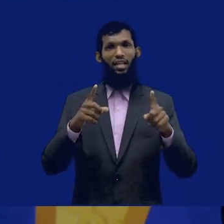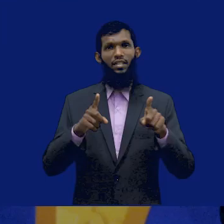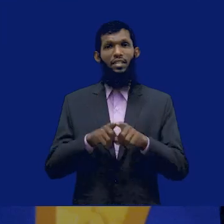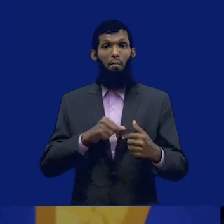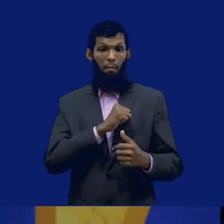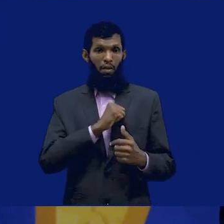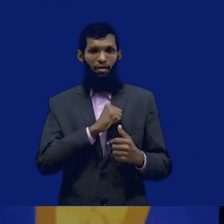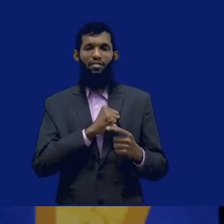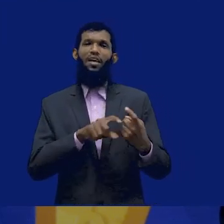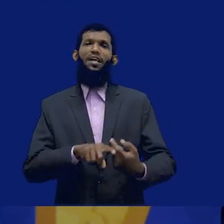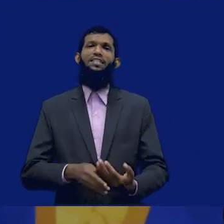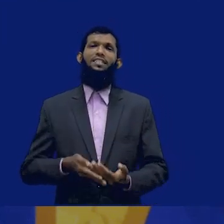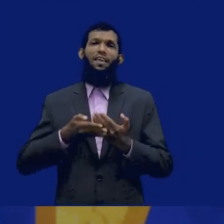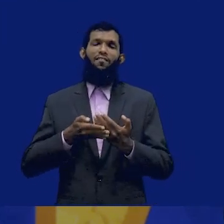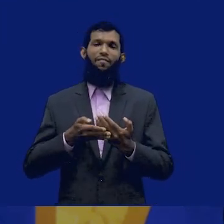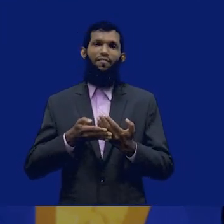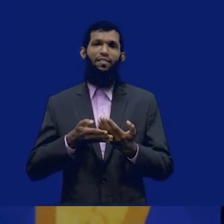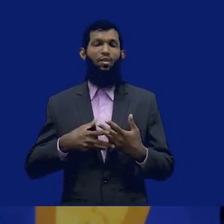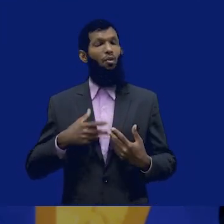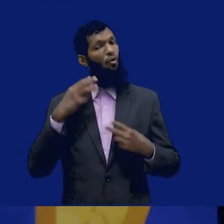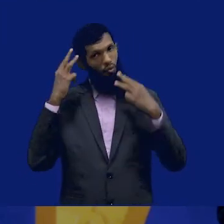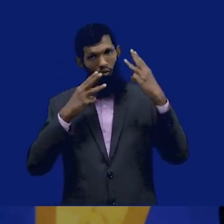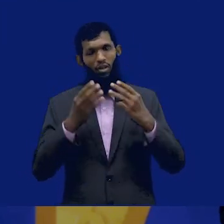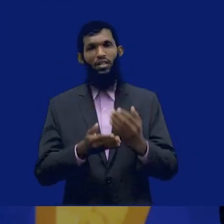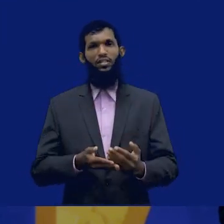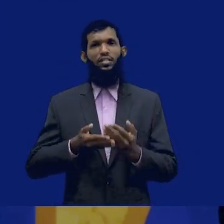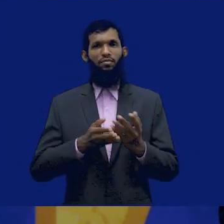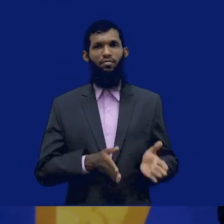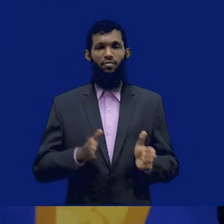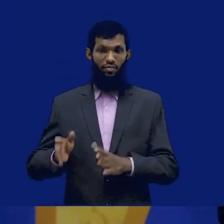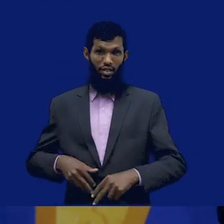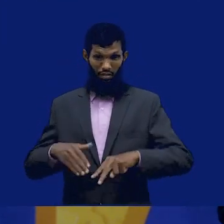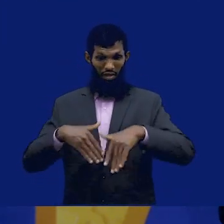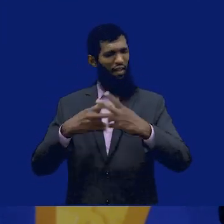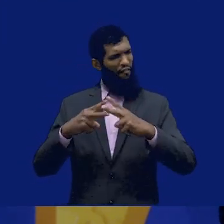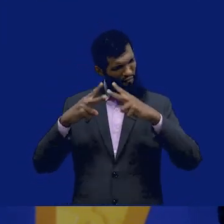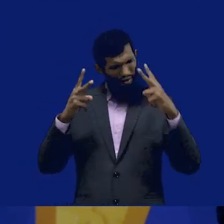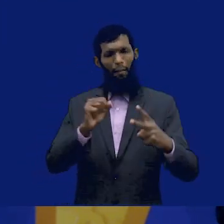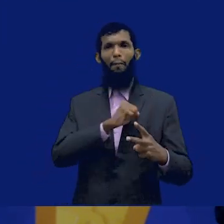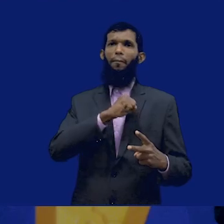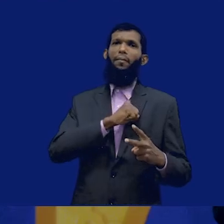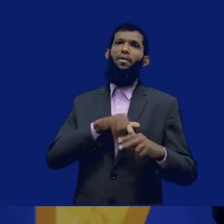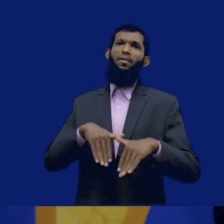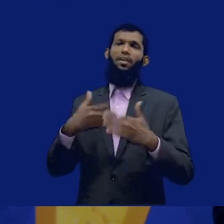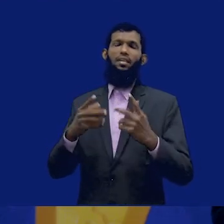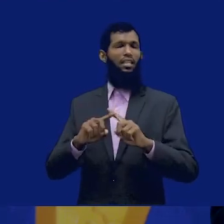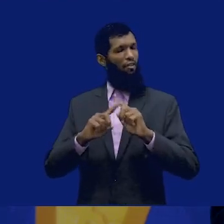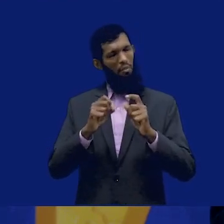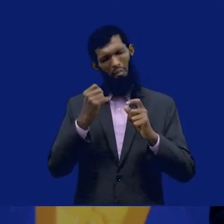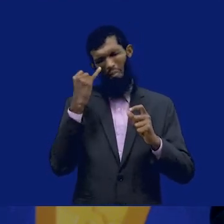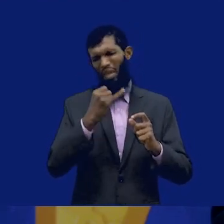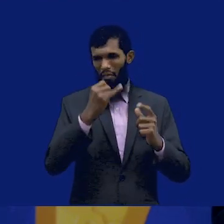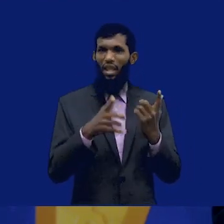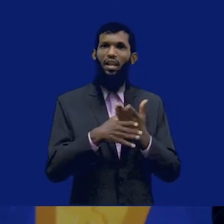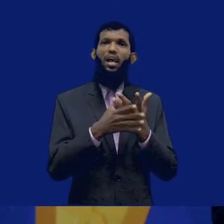judgment. Judgment day is a very fearful day. Many bad things will happen on that day. Allah subhanahu wa